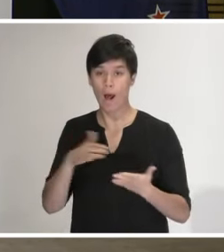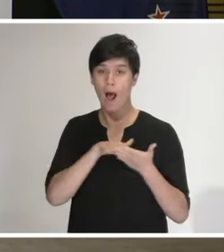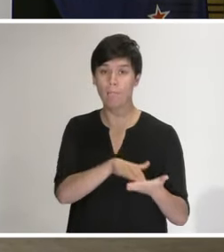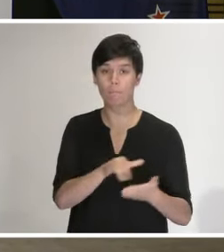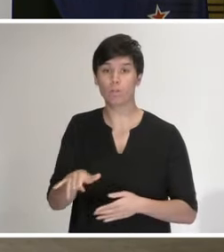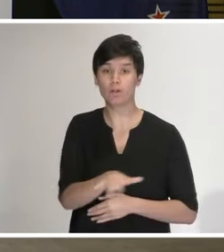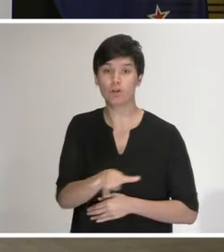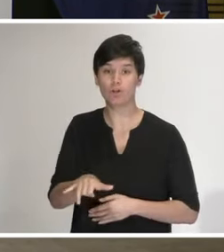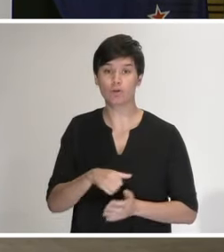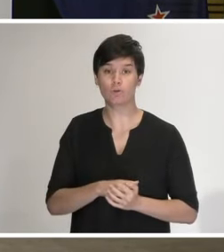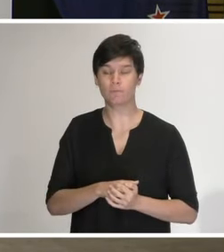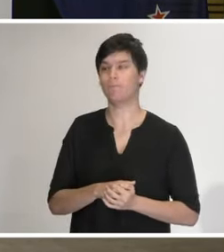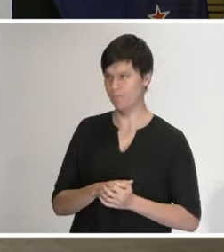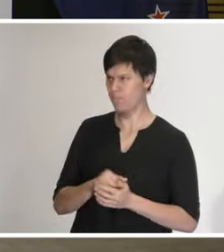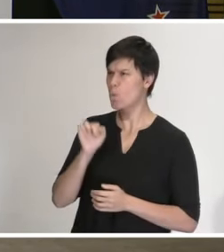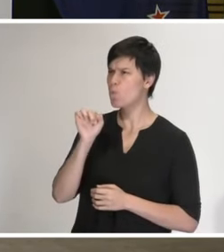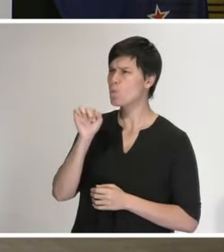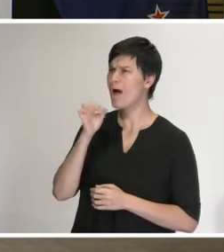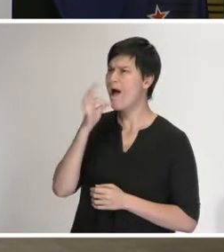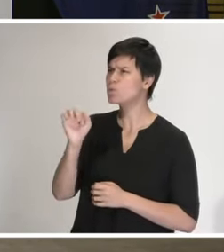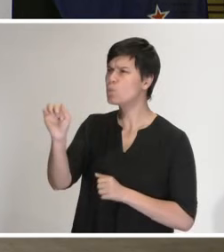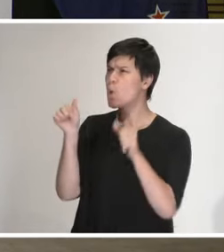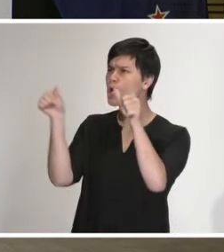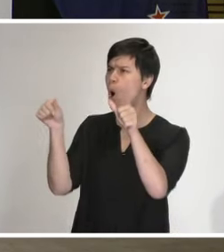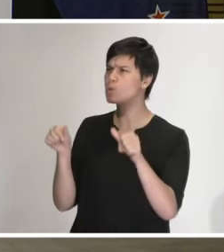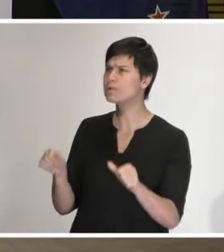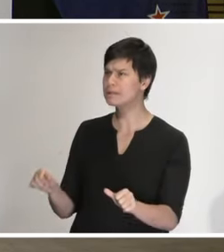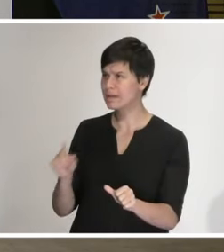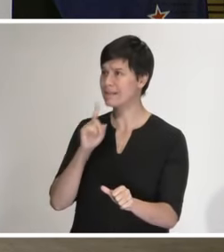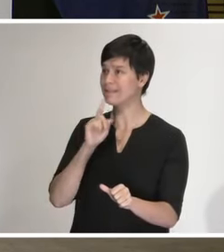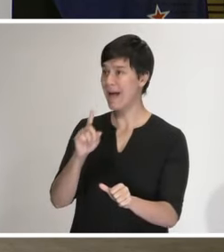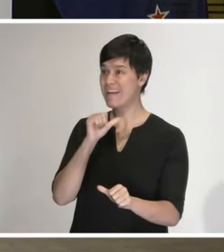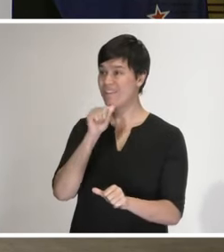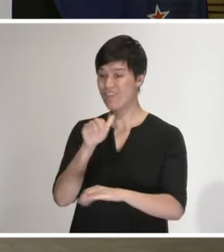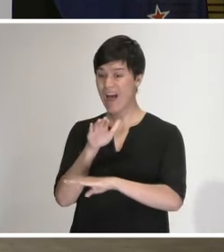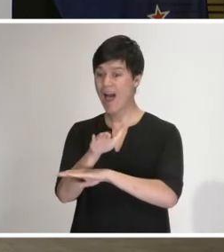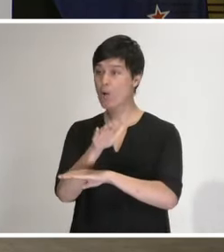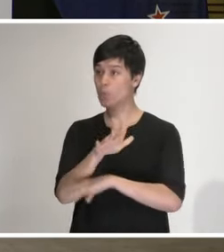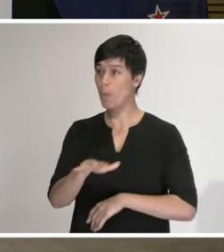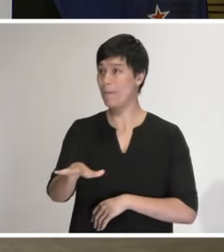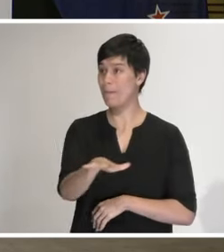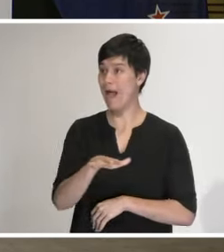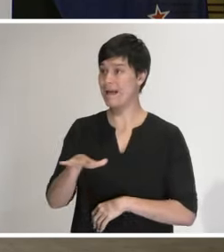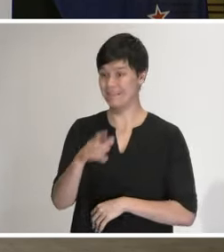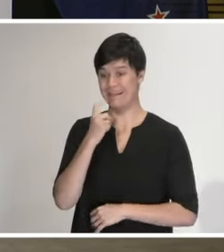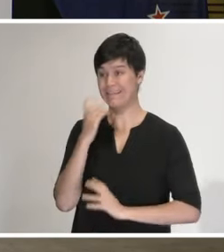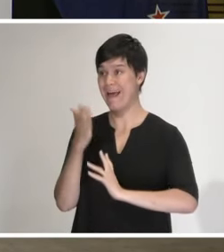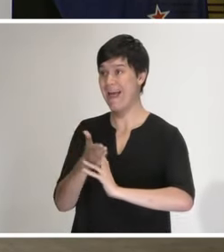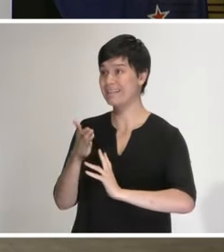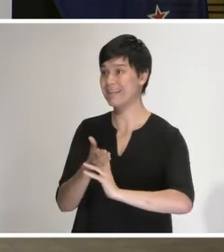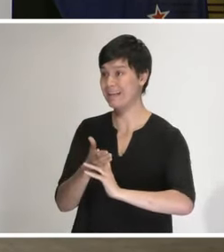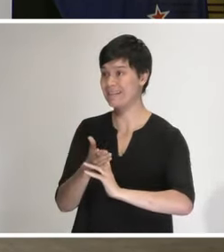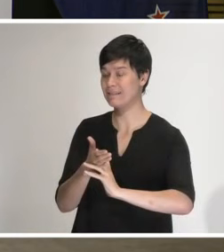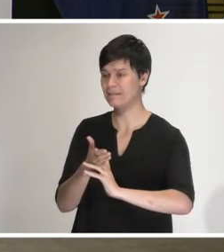limited recreation purposes clause, it says it's done in an outdoor place that can be readily accessed from their residents. Does that mean walking